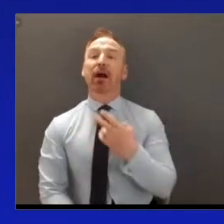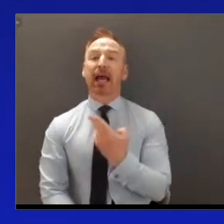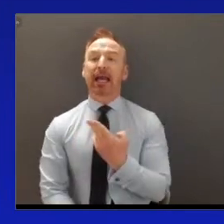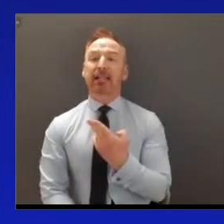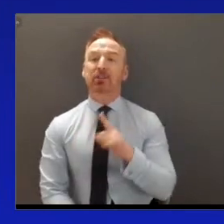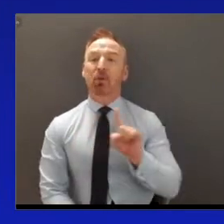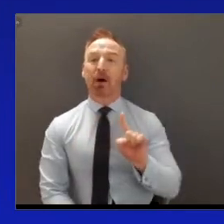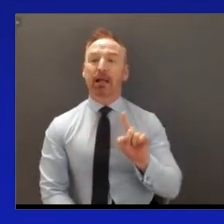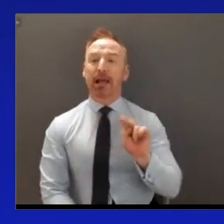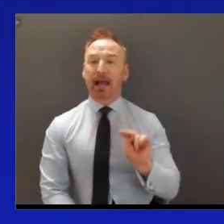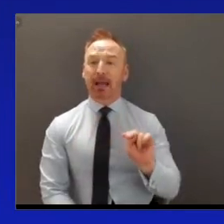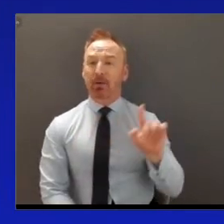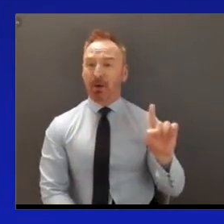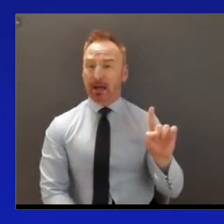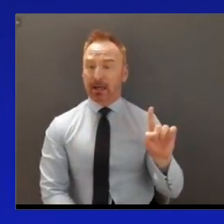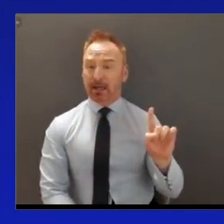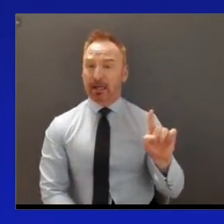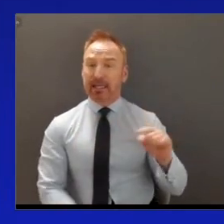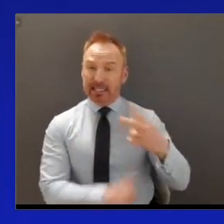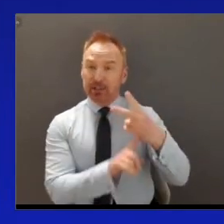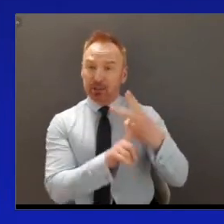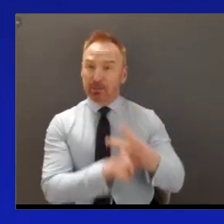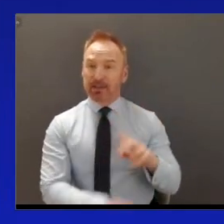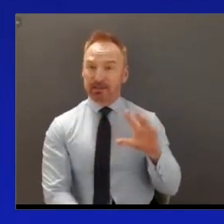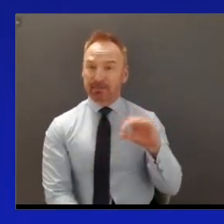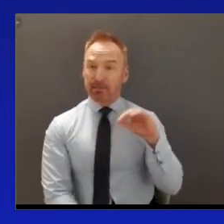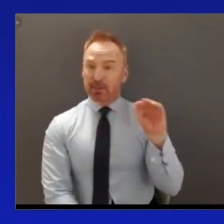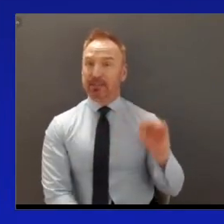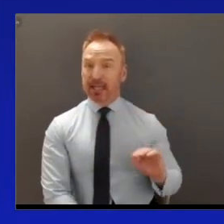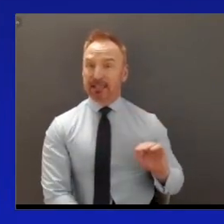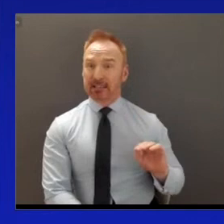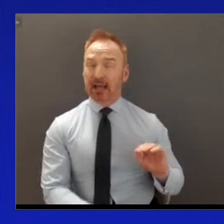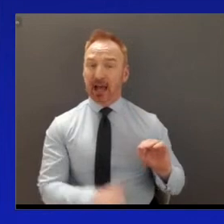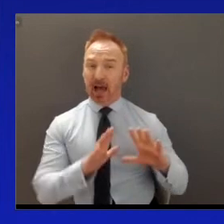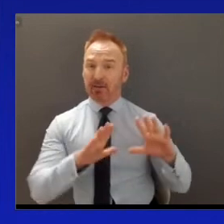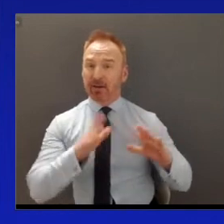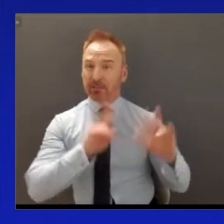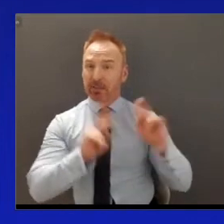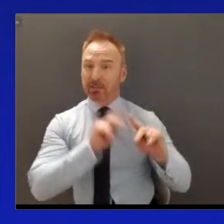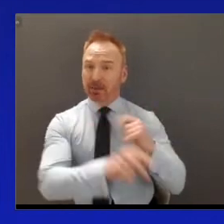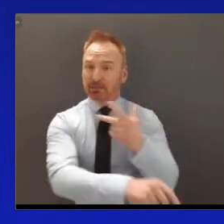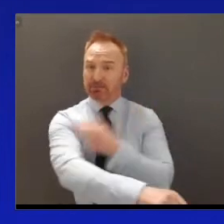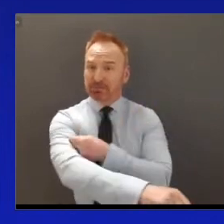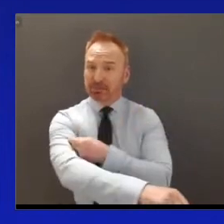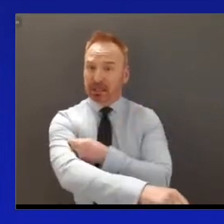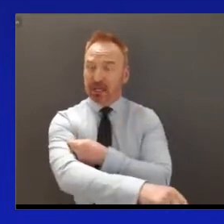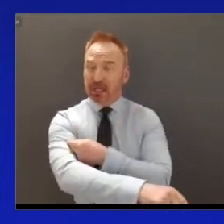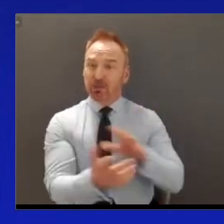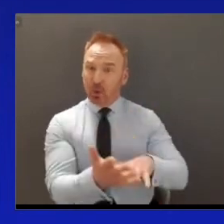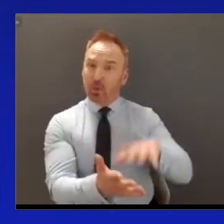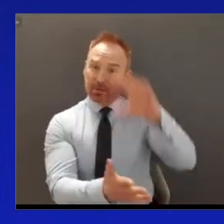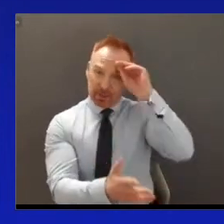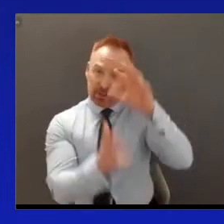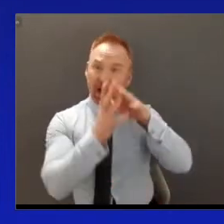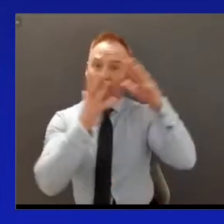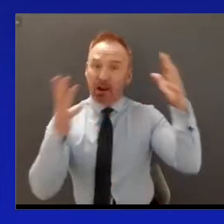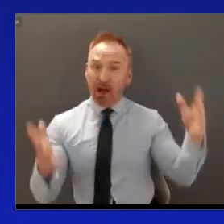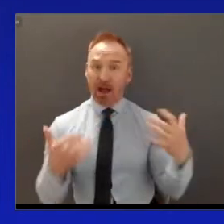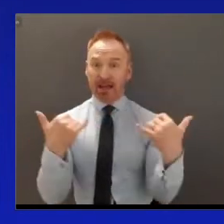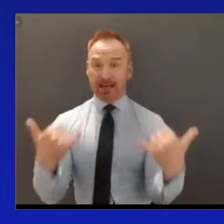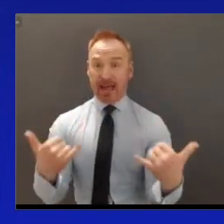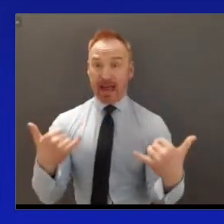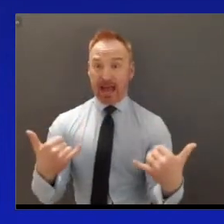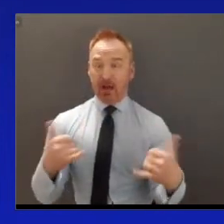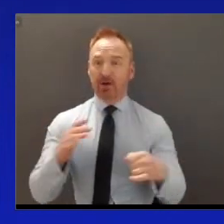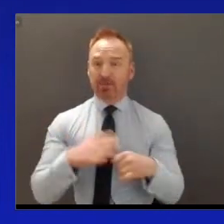2 months, right? And we learned from H1N1. We have better systems now. Okay. So there is no challenge with being able